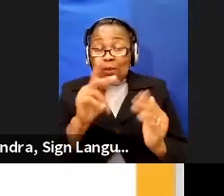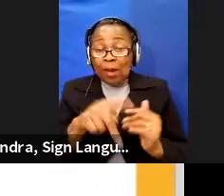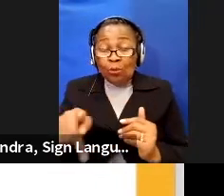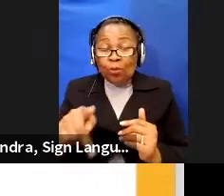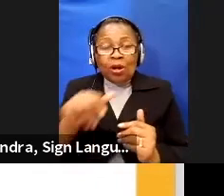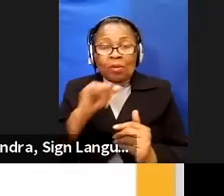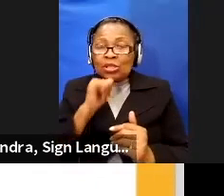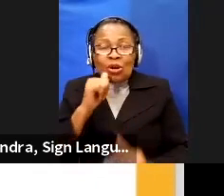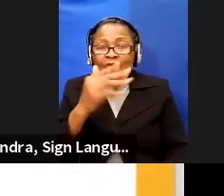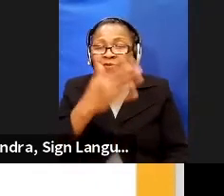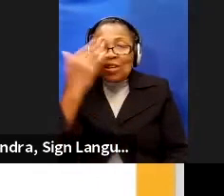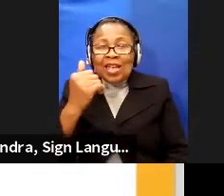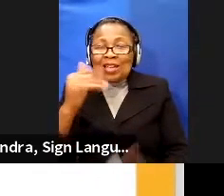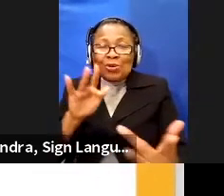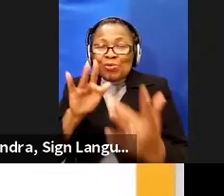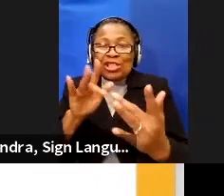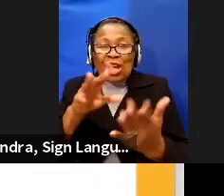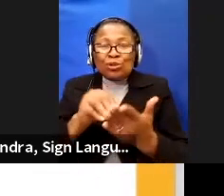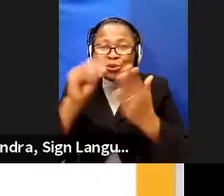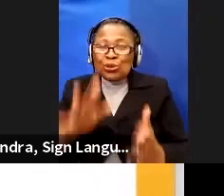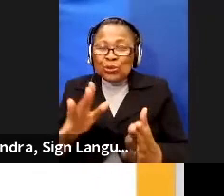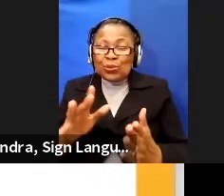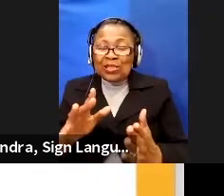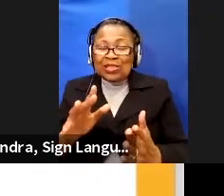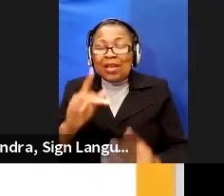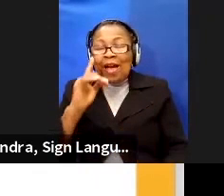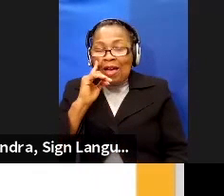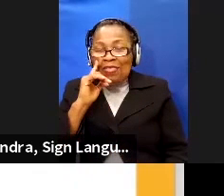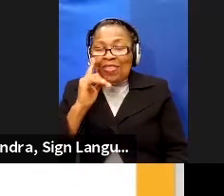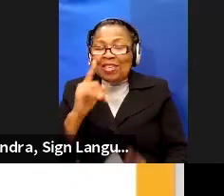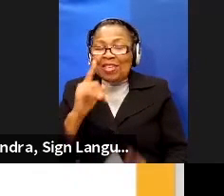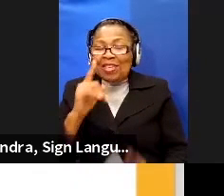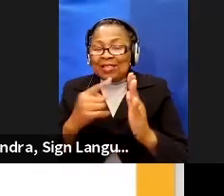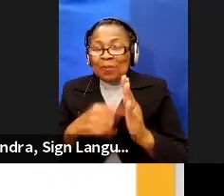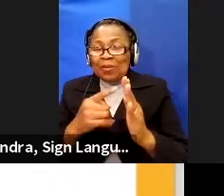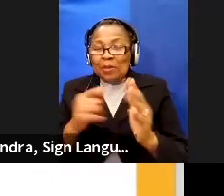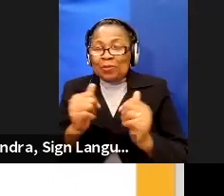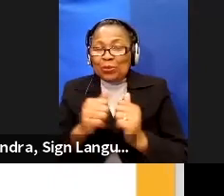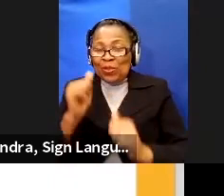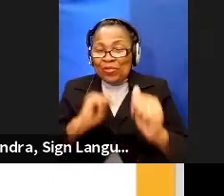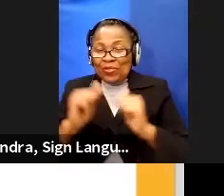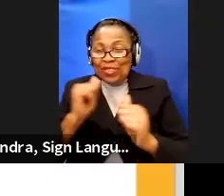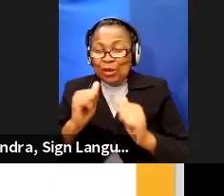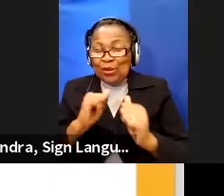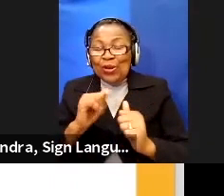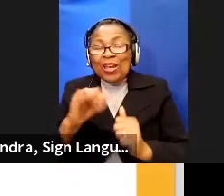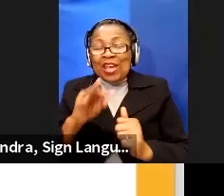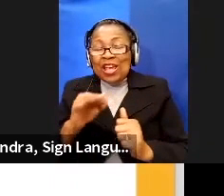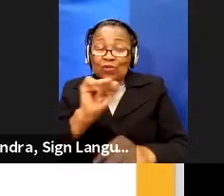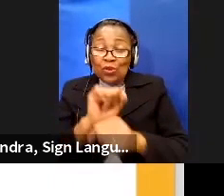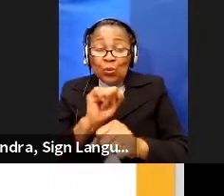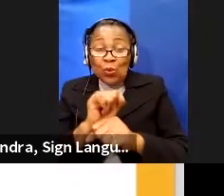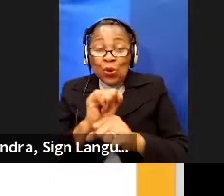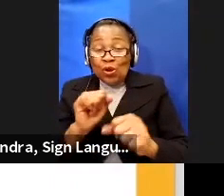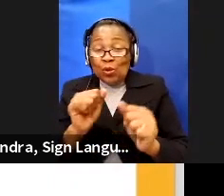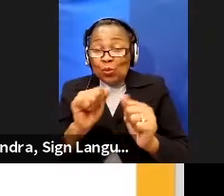out to students. I think sometimes with theater, unless you are very focused on working on children's theater, we tend to